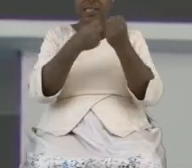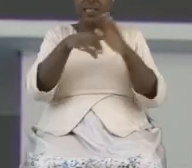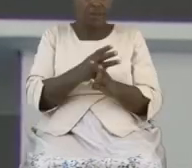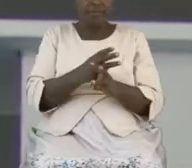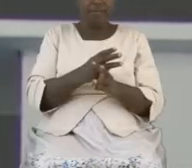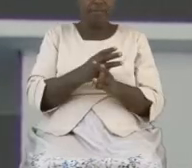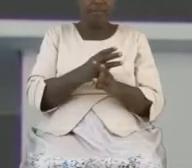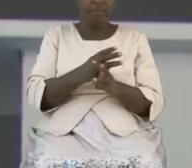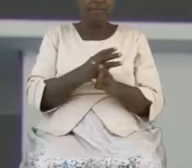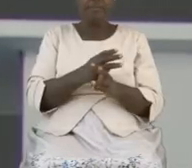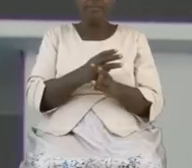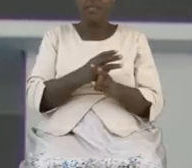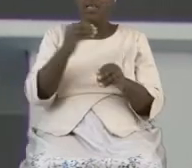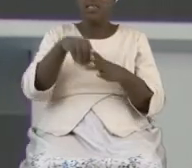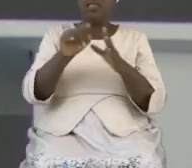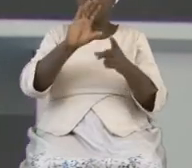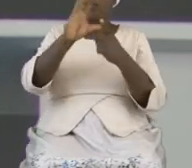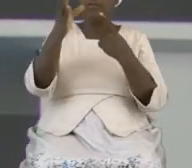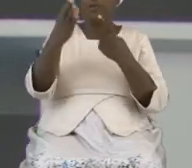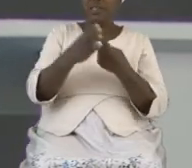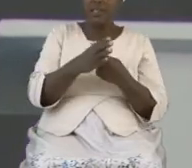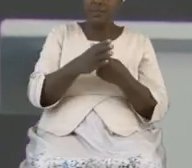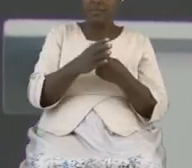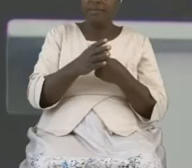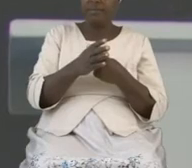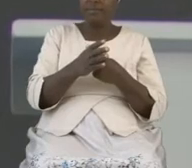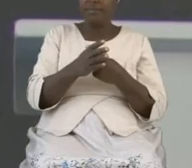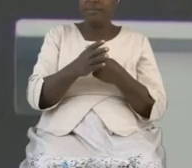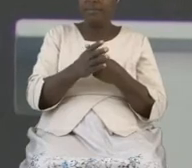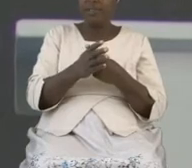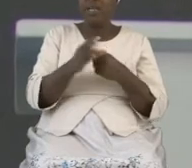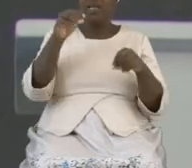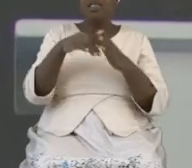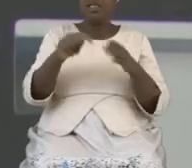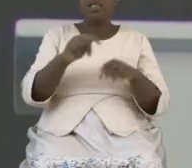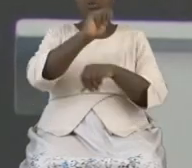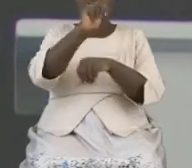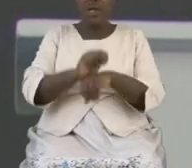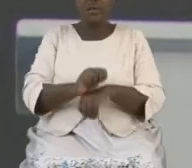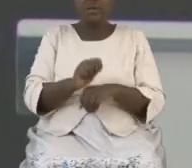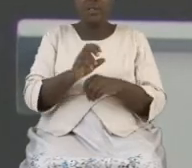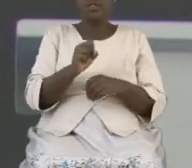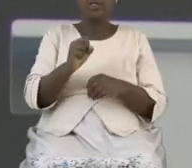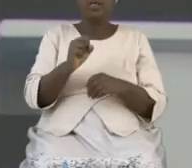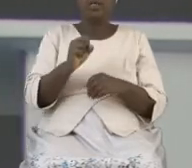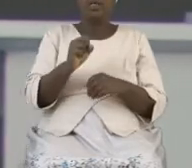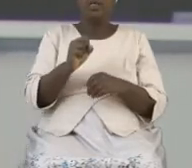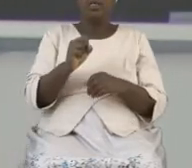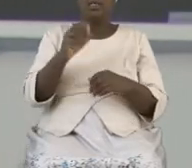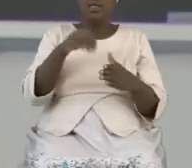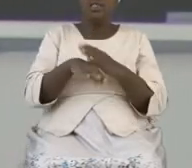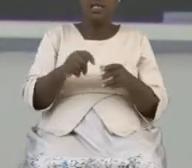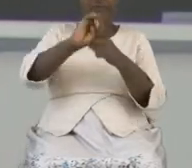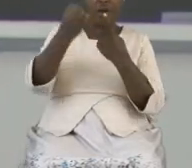is the community, is the tribe, is the environment in which we